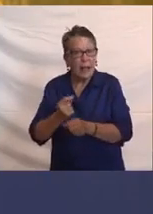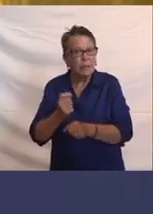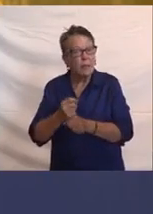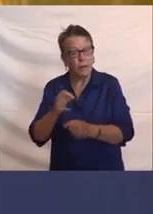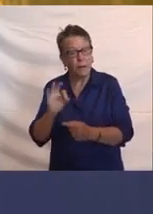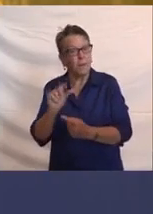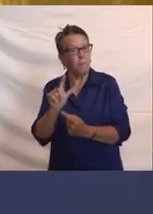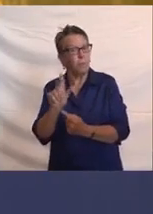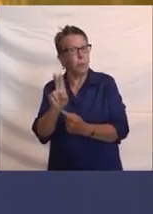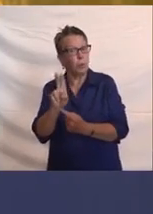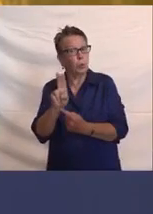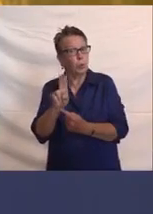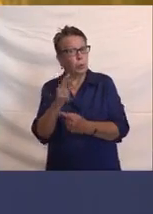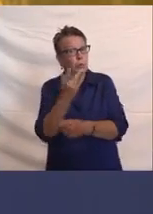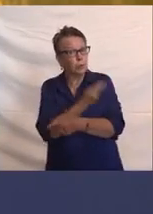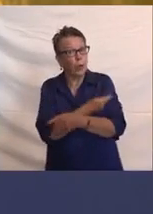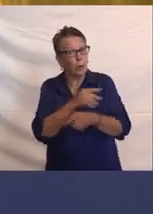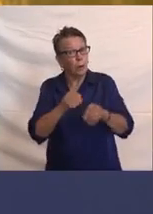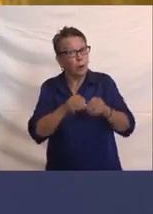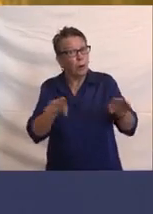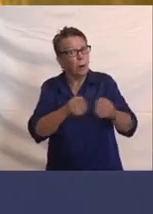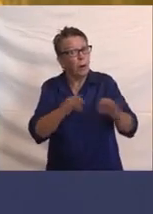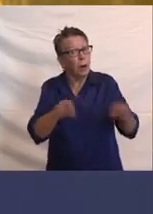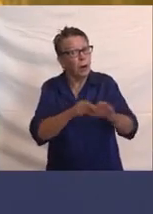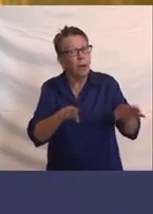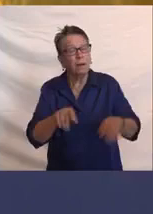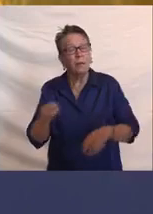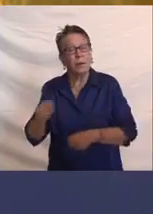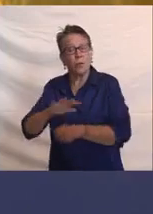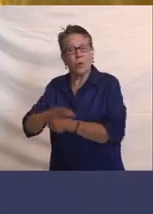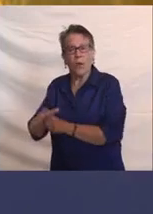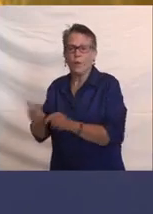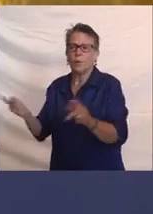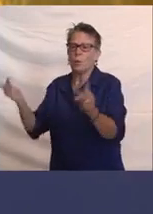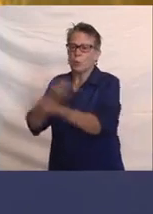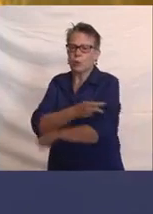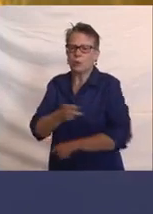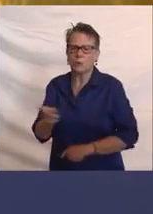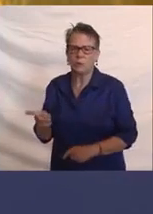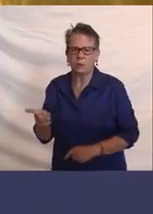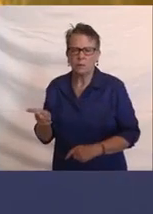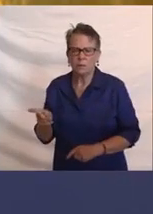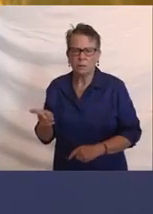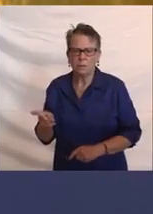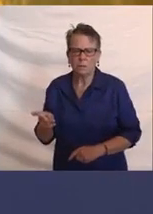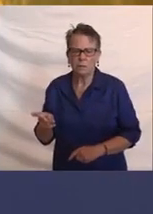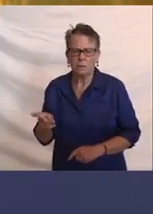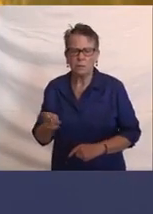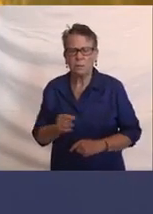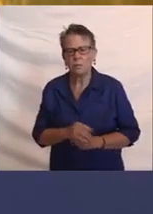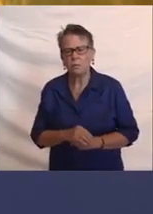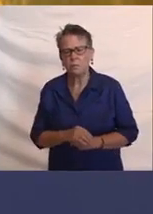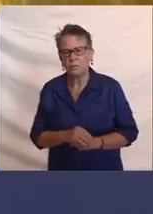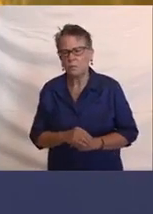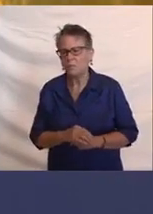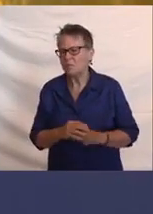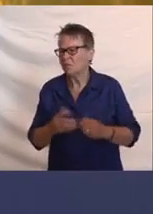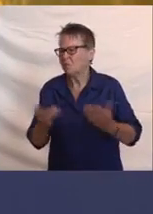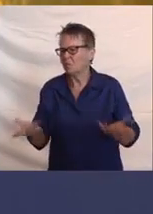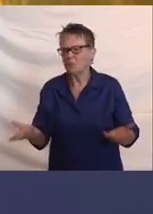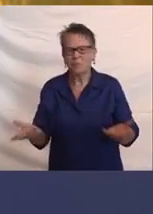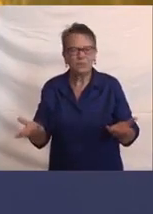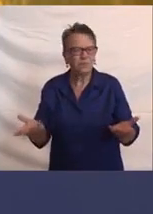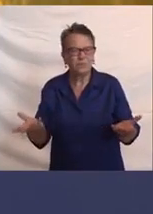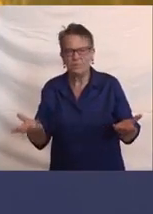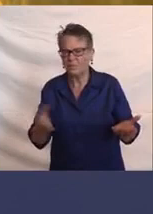looked like it was trending toward that level. It's now significantly above that, but that is a different way of saying I think this is